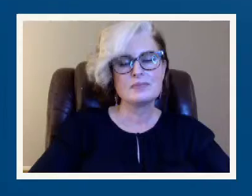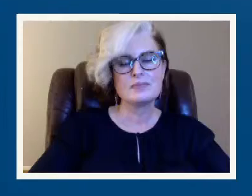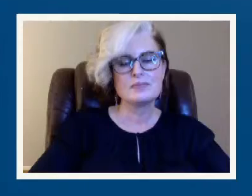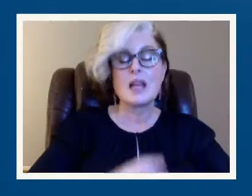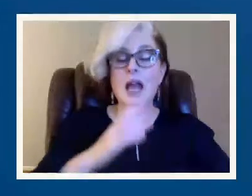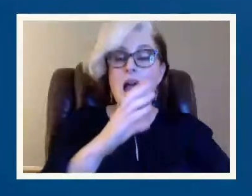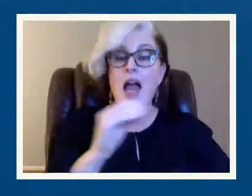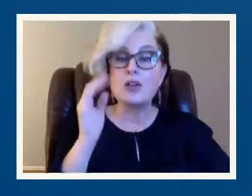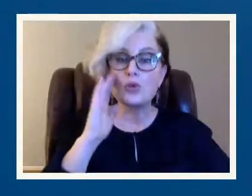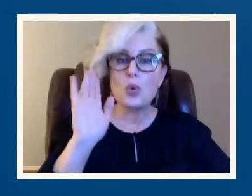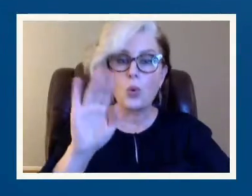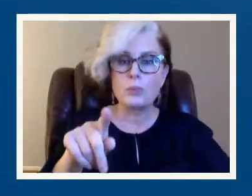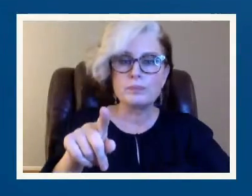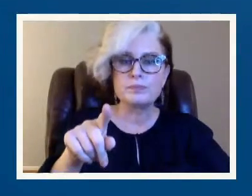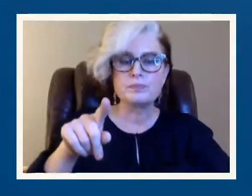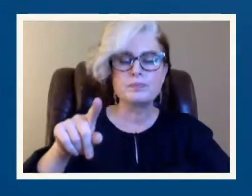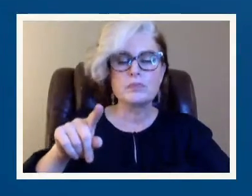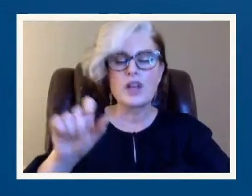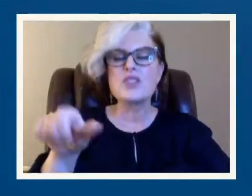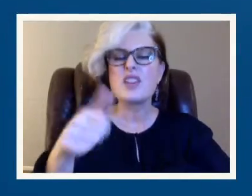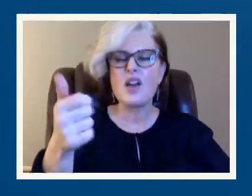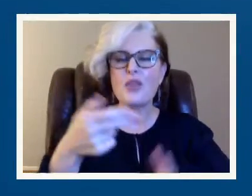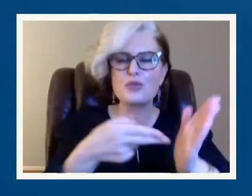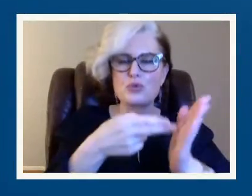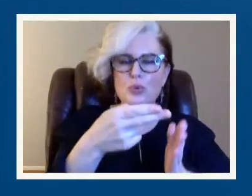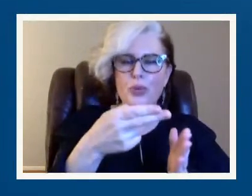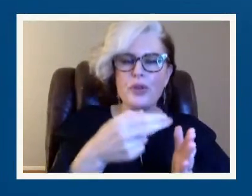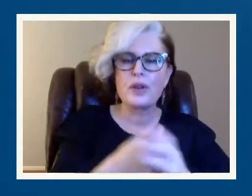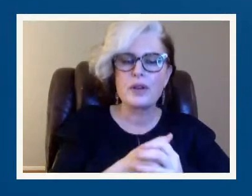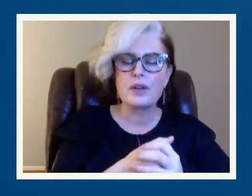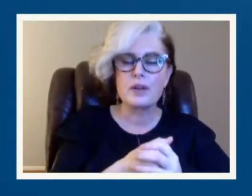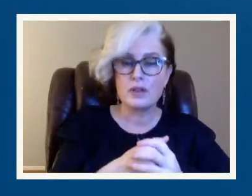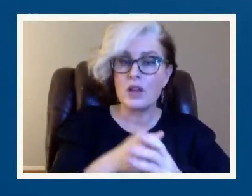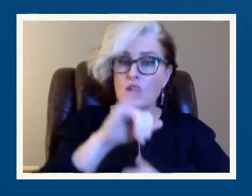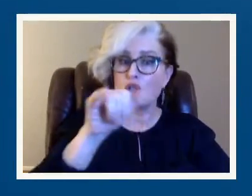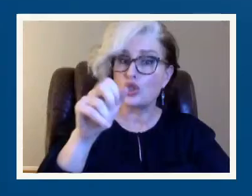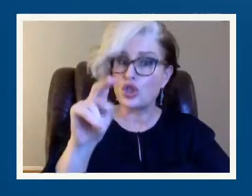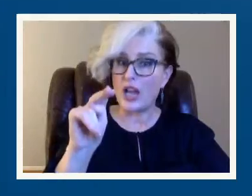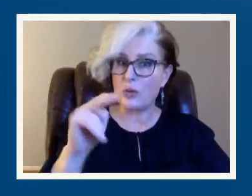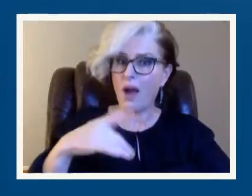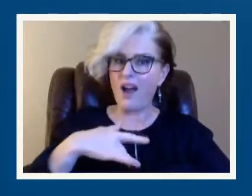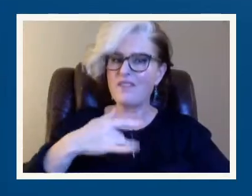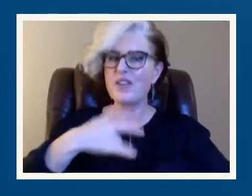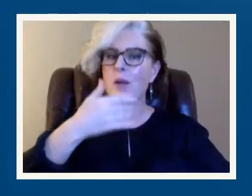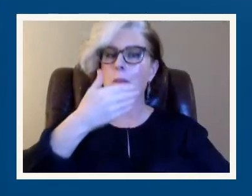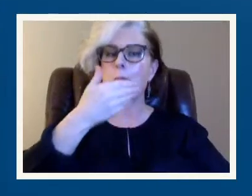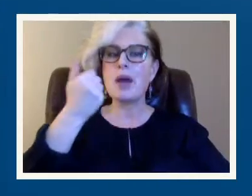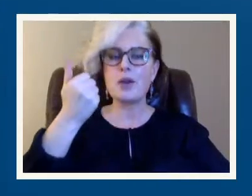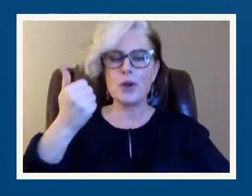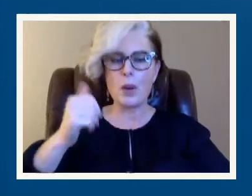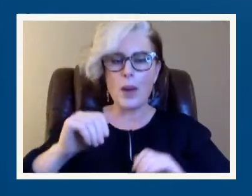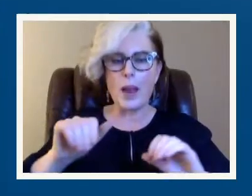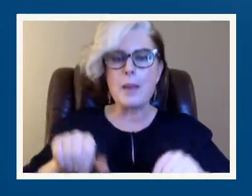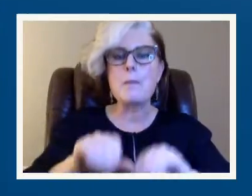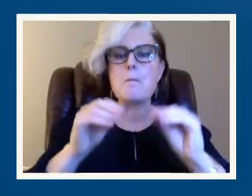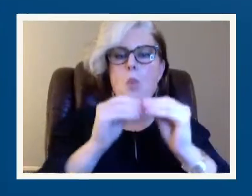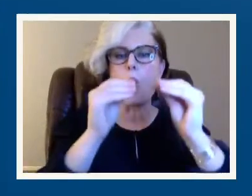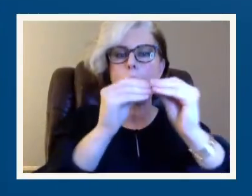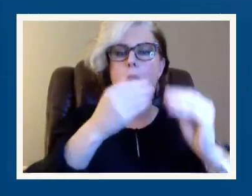And you know what? And you know what? There's another truth too. By January, I'll feel even better and better.